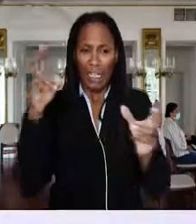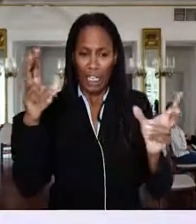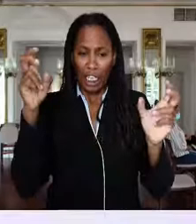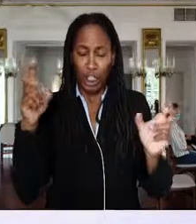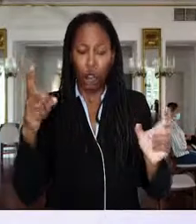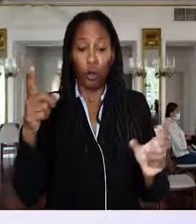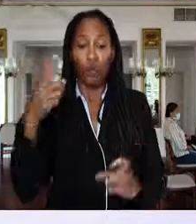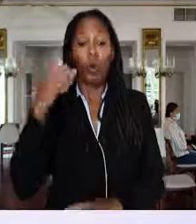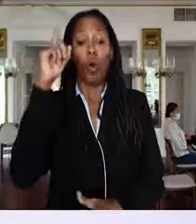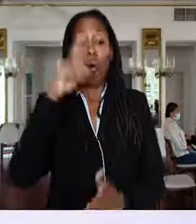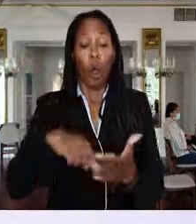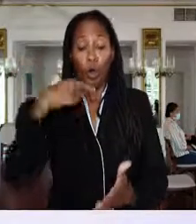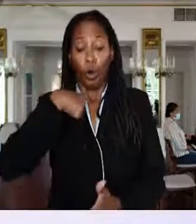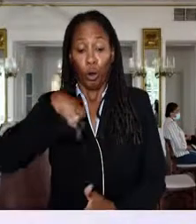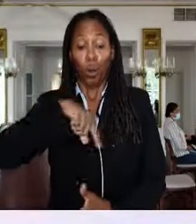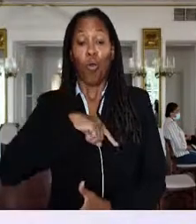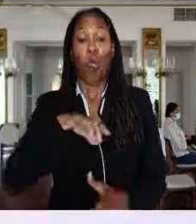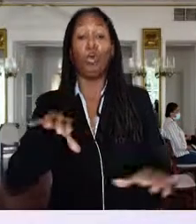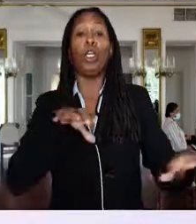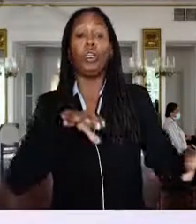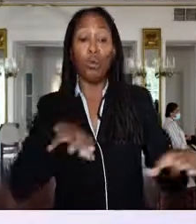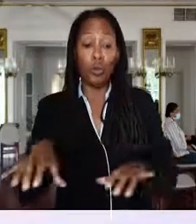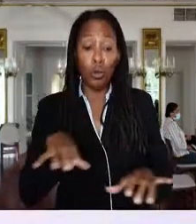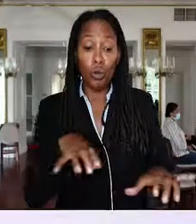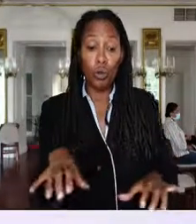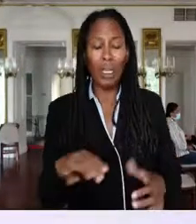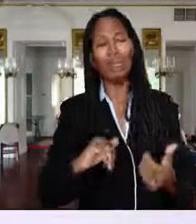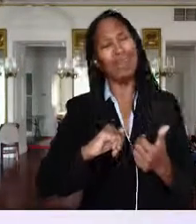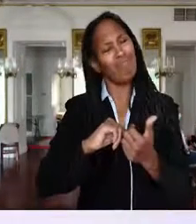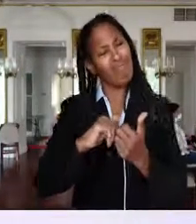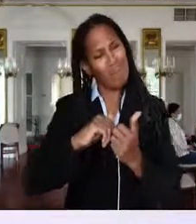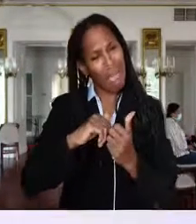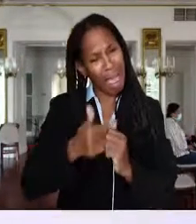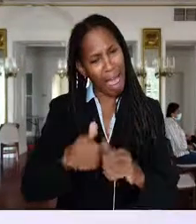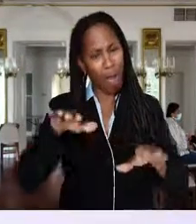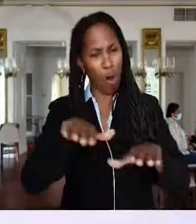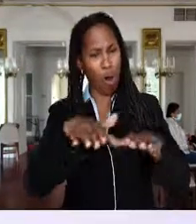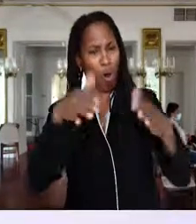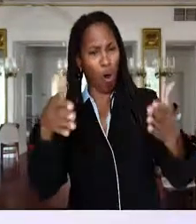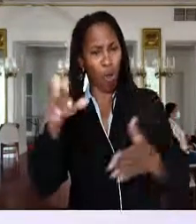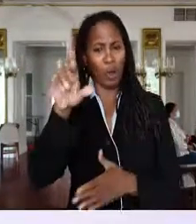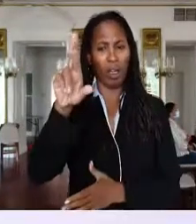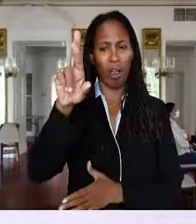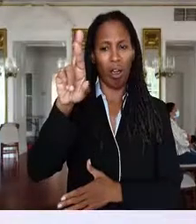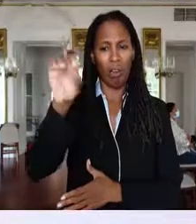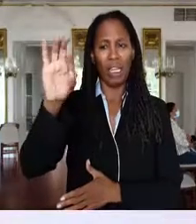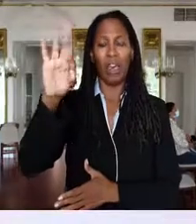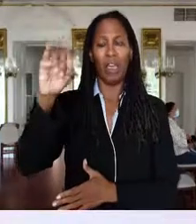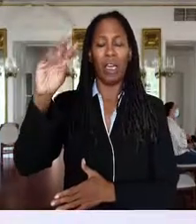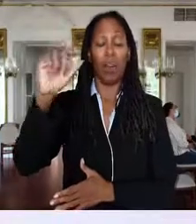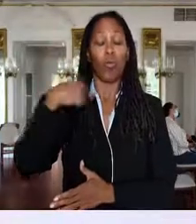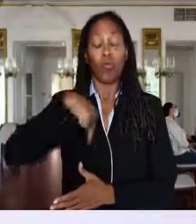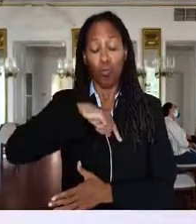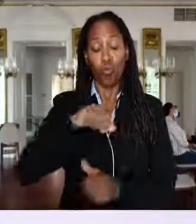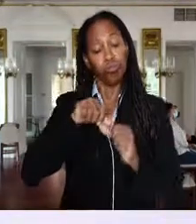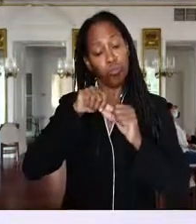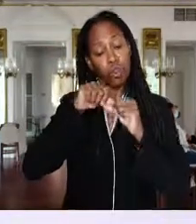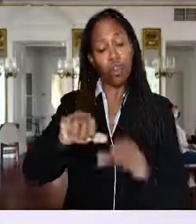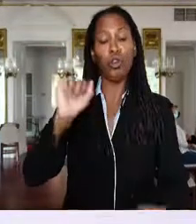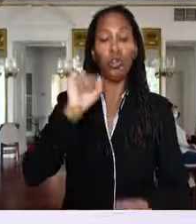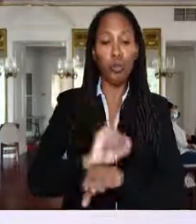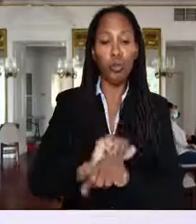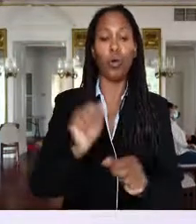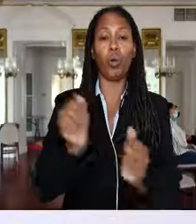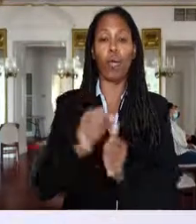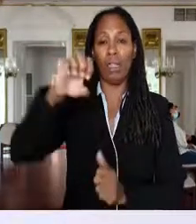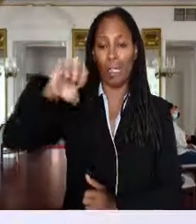the investors who are on board is how do we keep the refinery open? We're constantly working with the EPA to make sure that we can open safely.